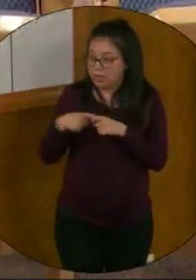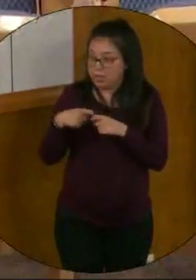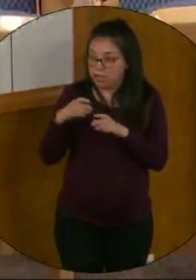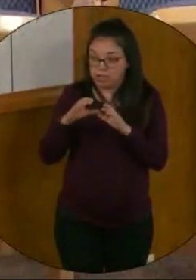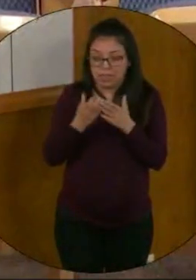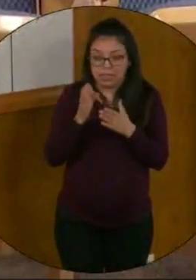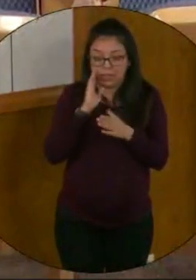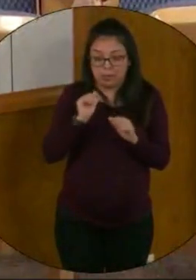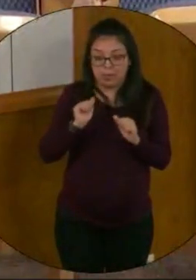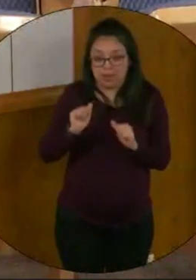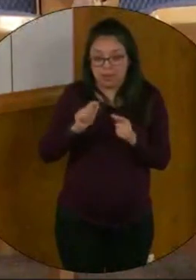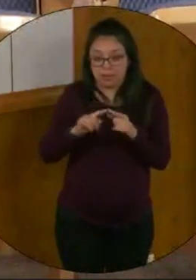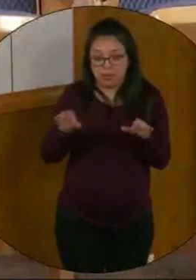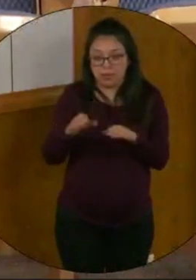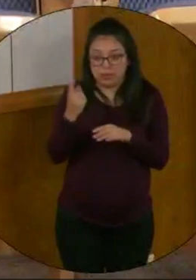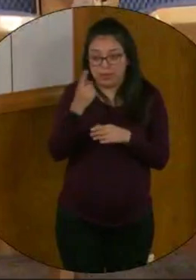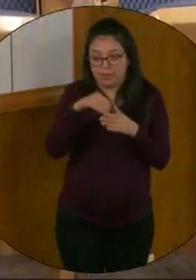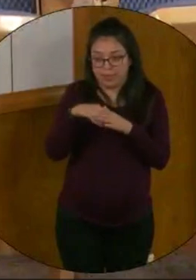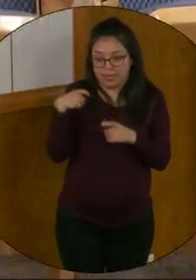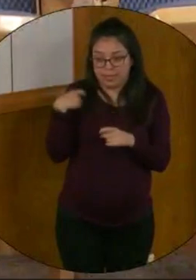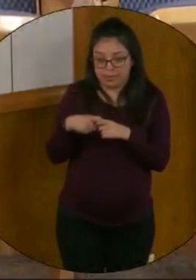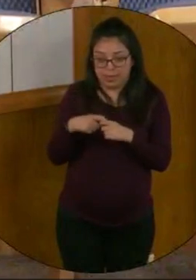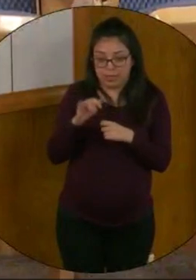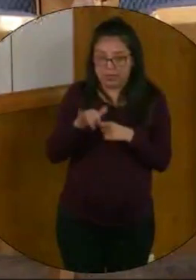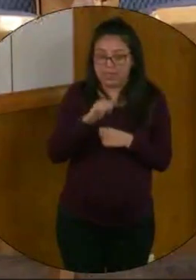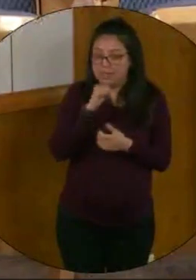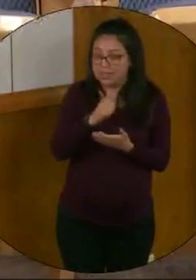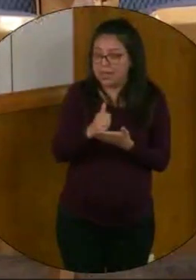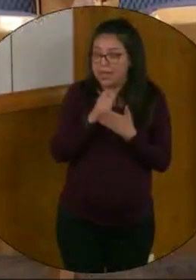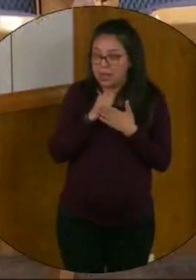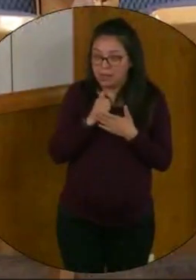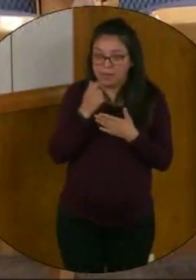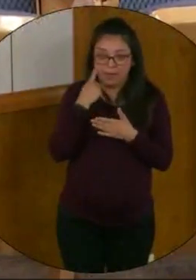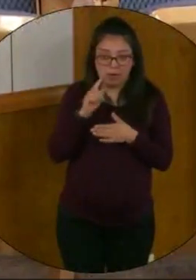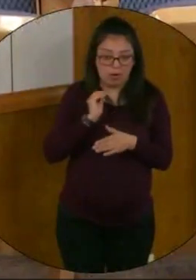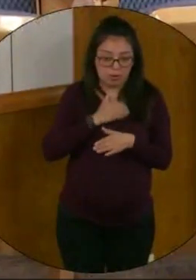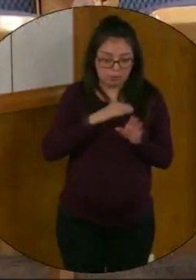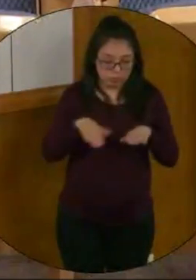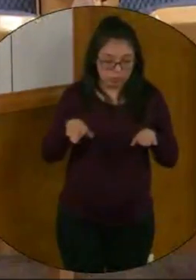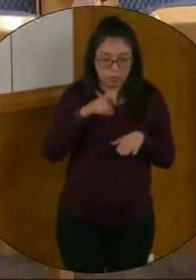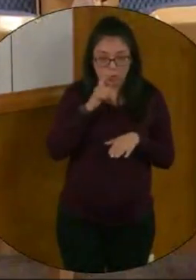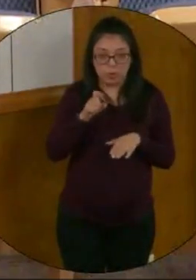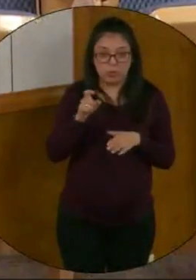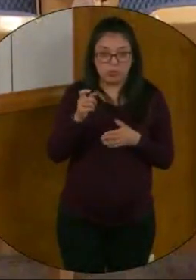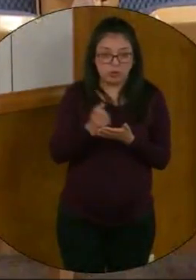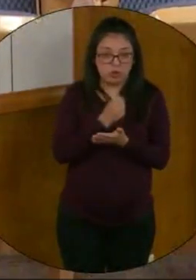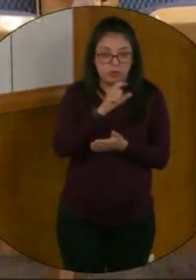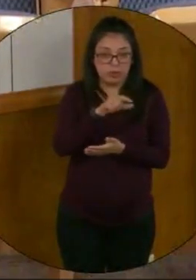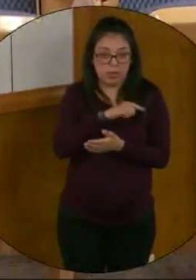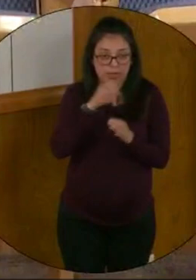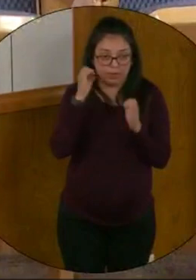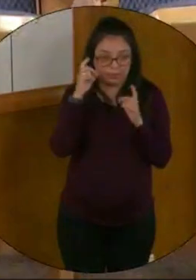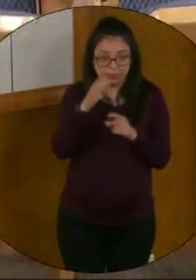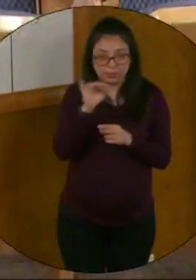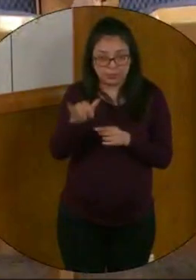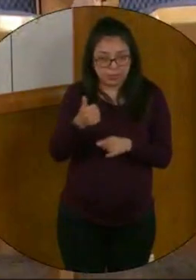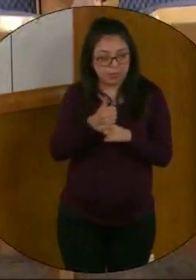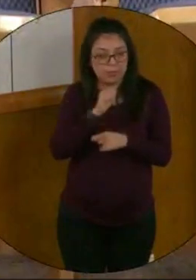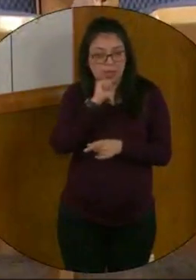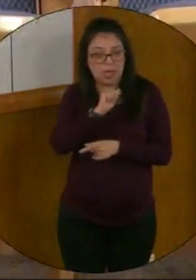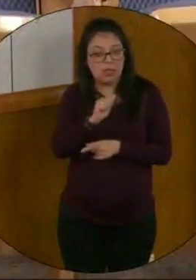doing something in Spanish. That is not helpful for our kids who deserve a quality education, and it's not